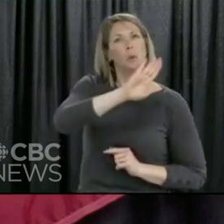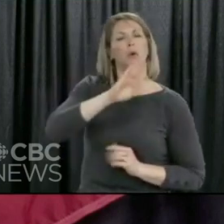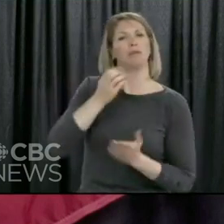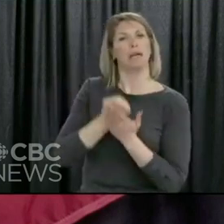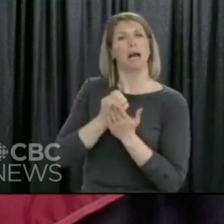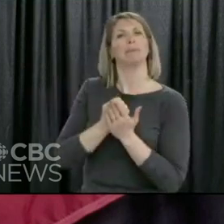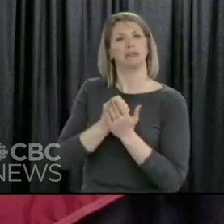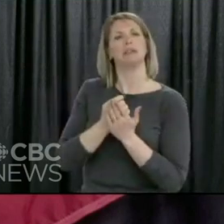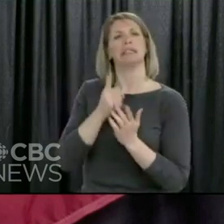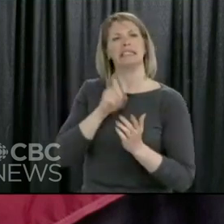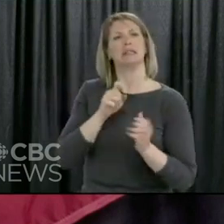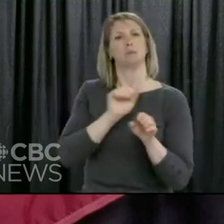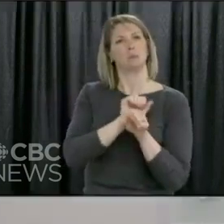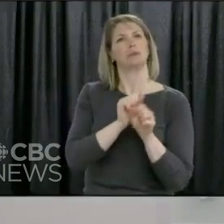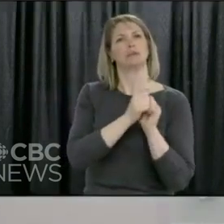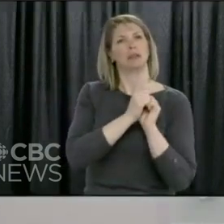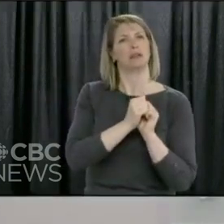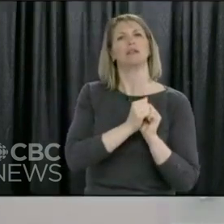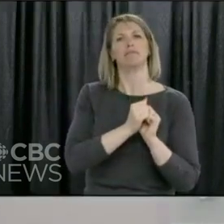province. Thank you.